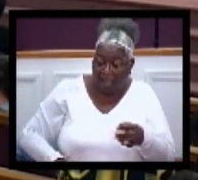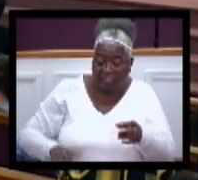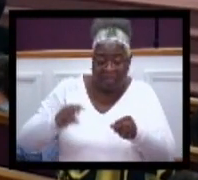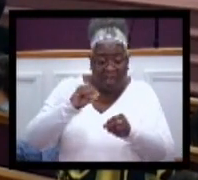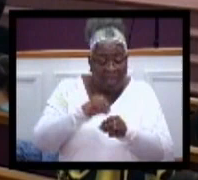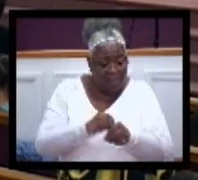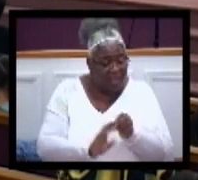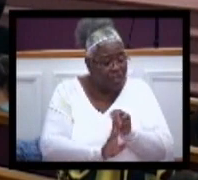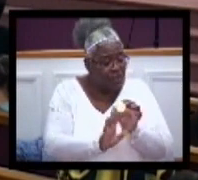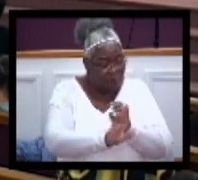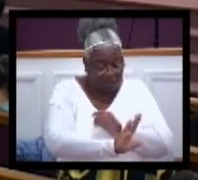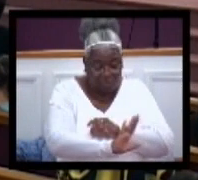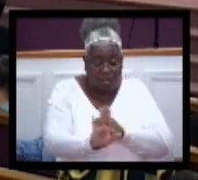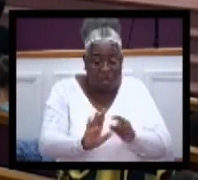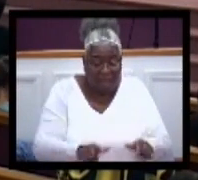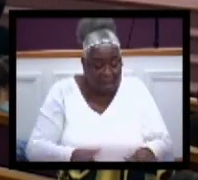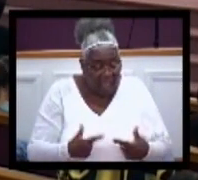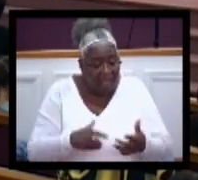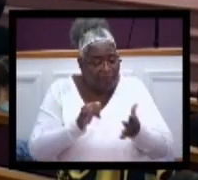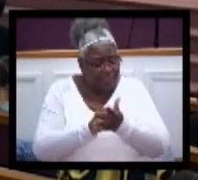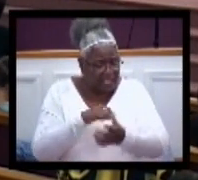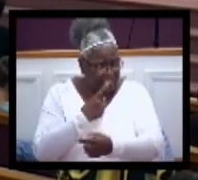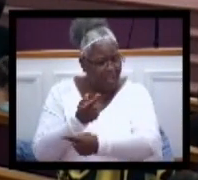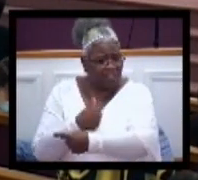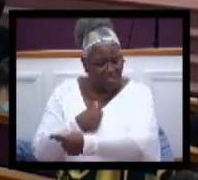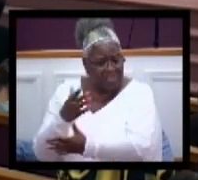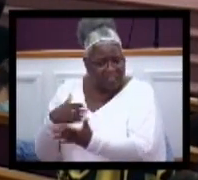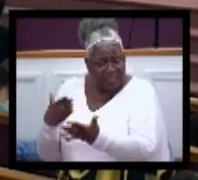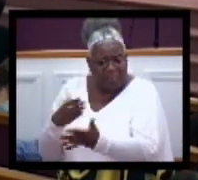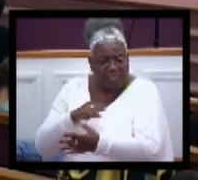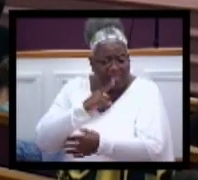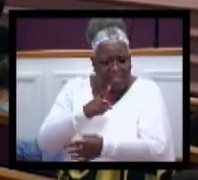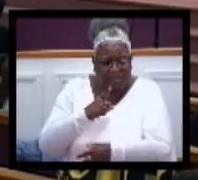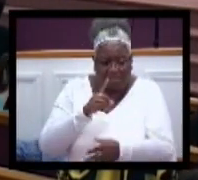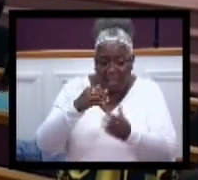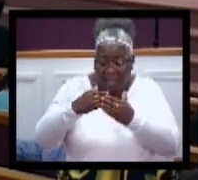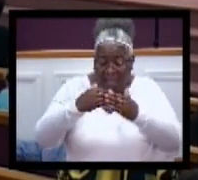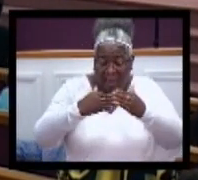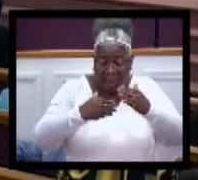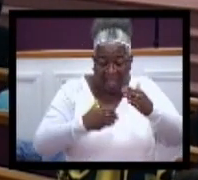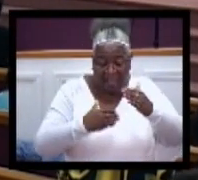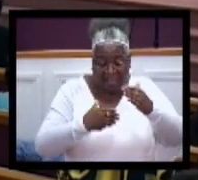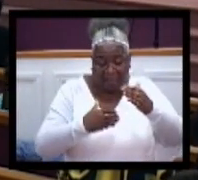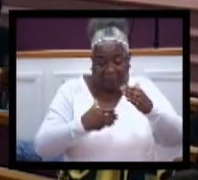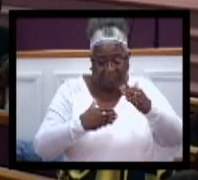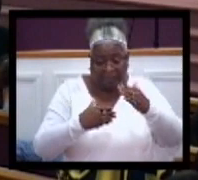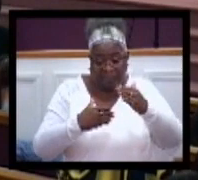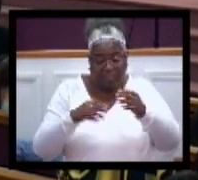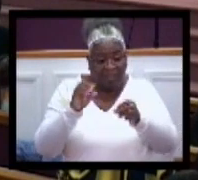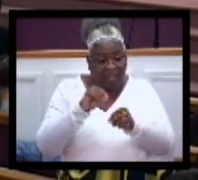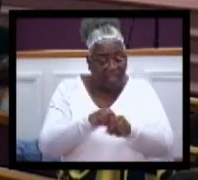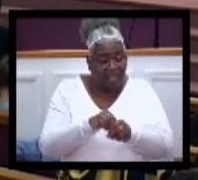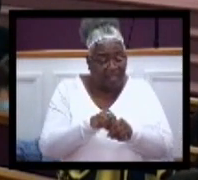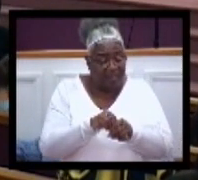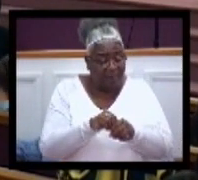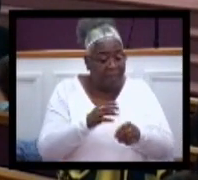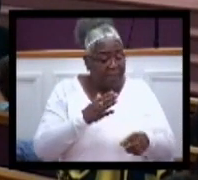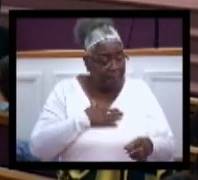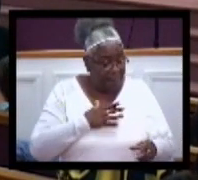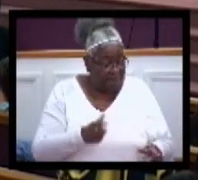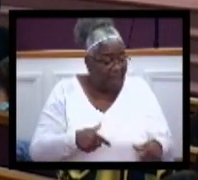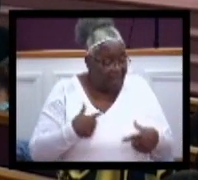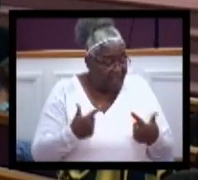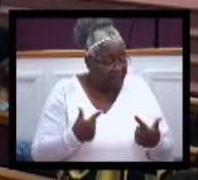in your life, that tells me something is lacking in my